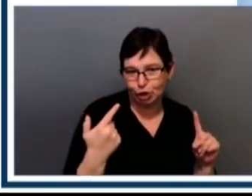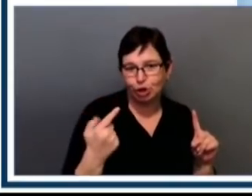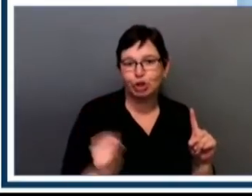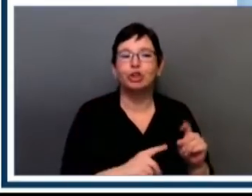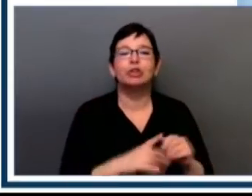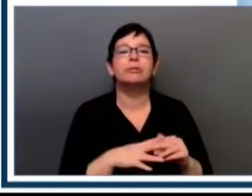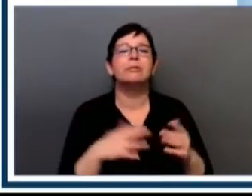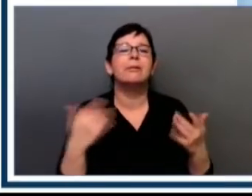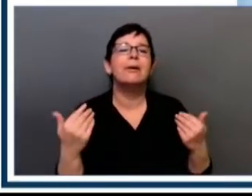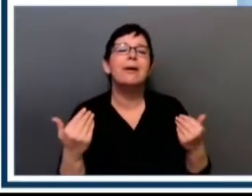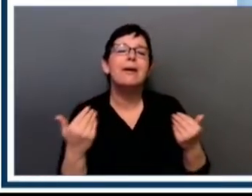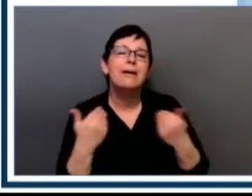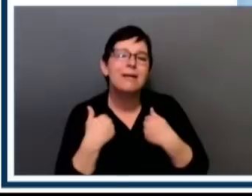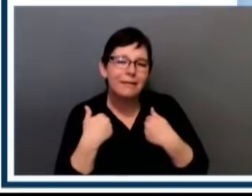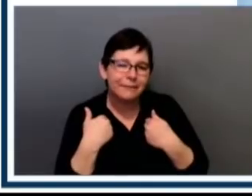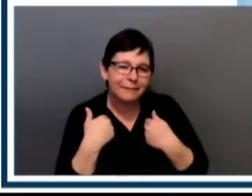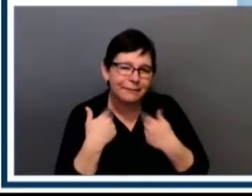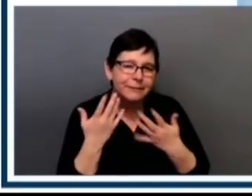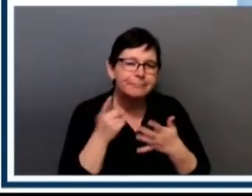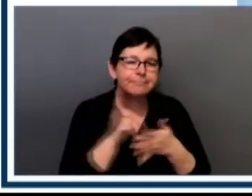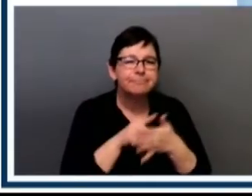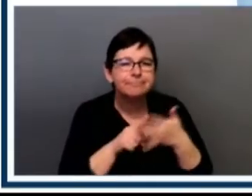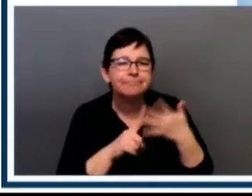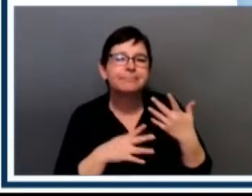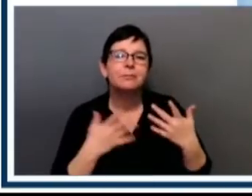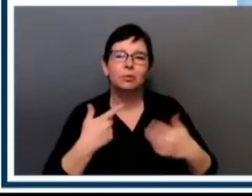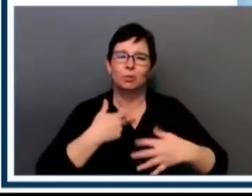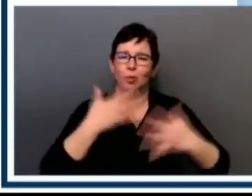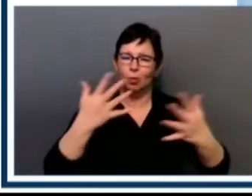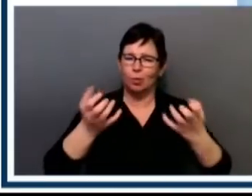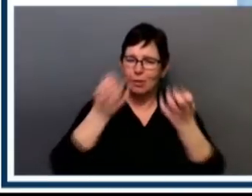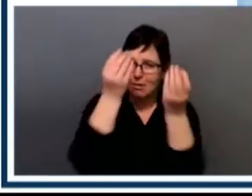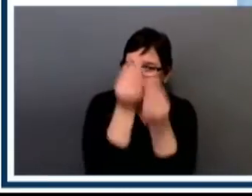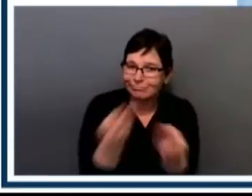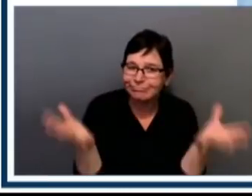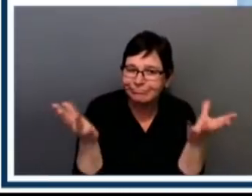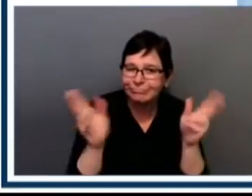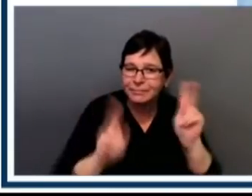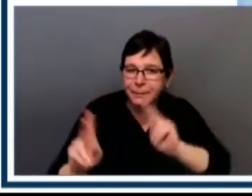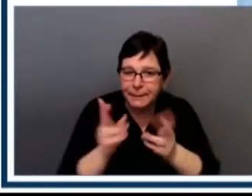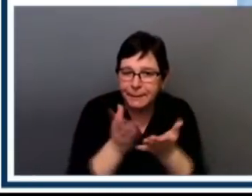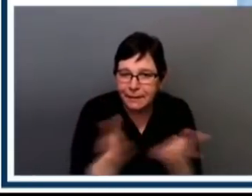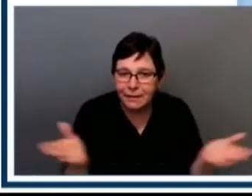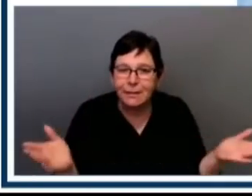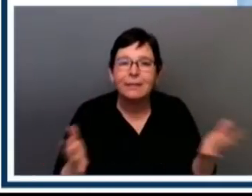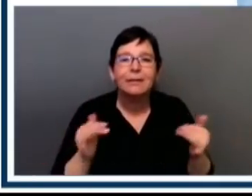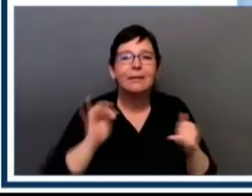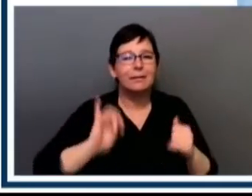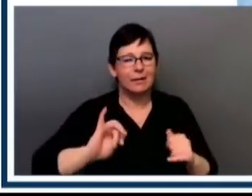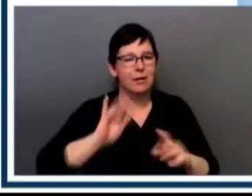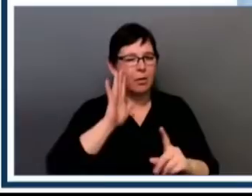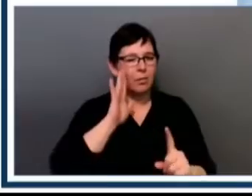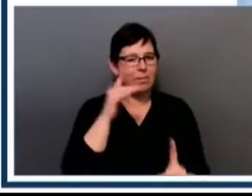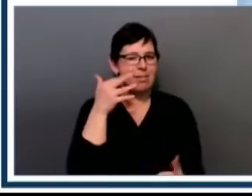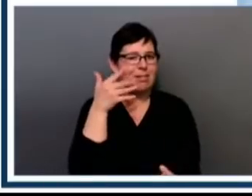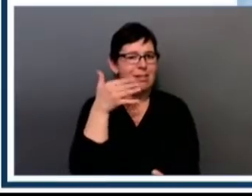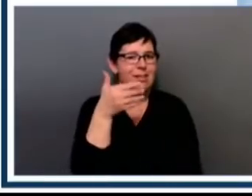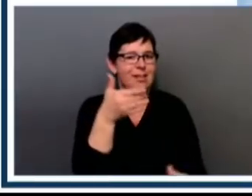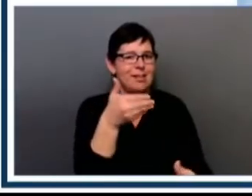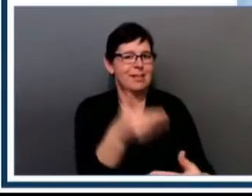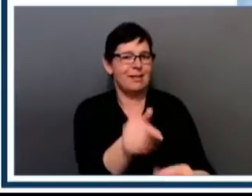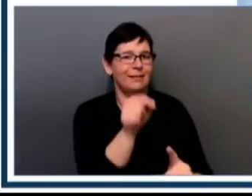is coming, and some of these things will require people to kind of really think about and process. There's a